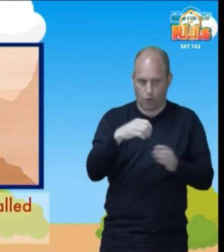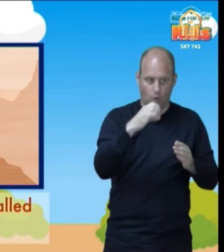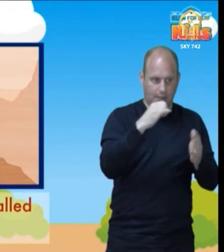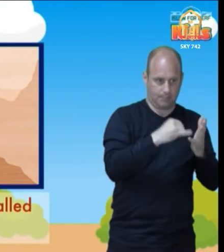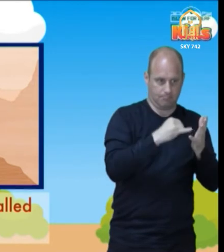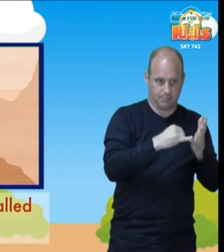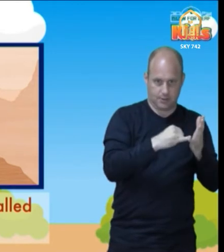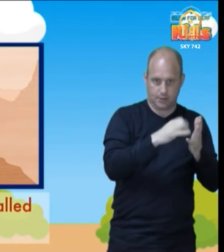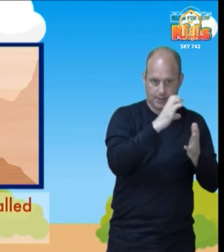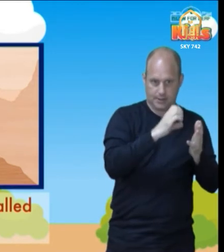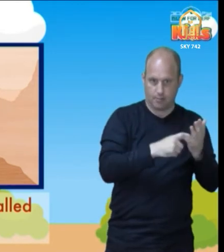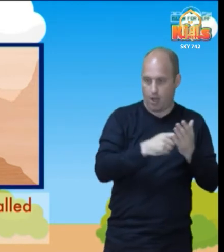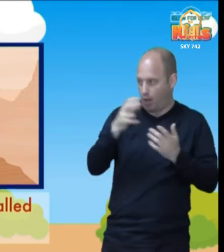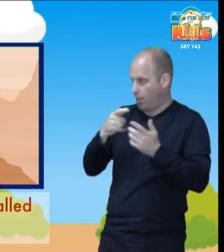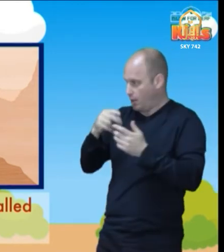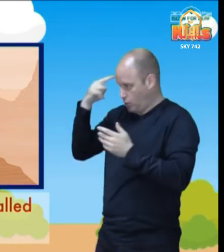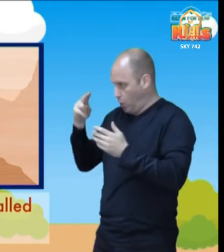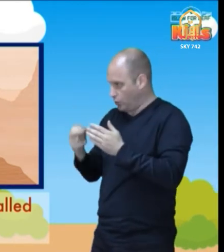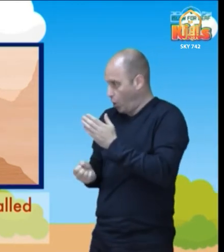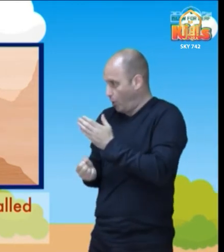and the other one is called Opportunity.